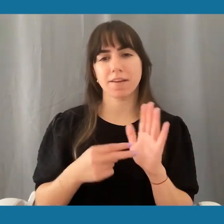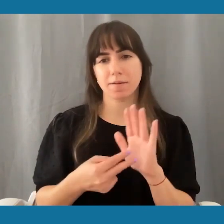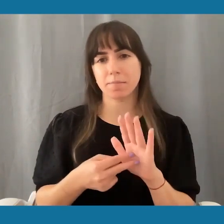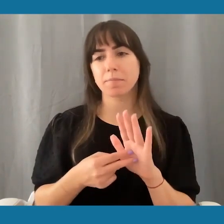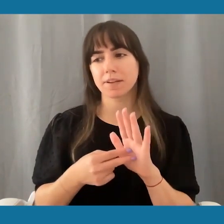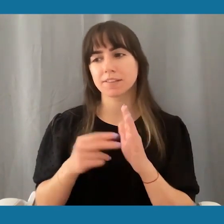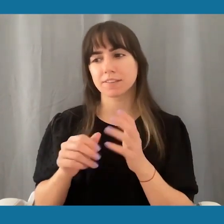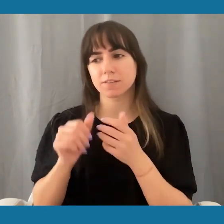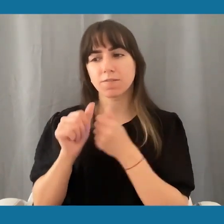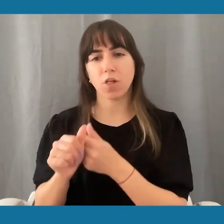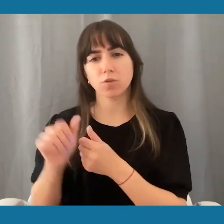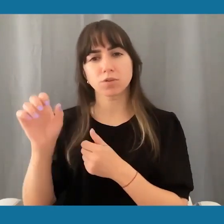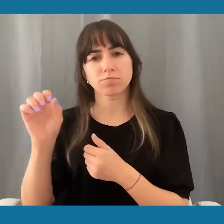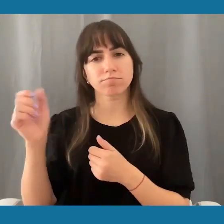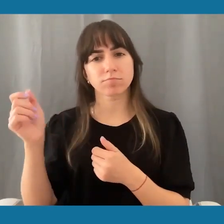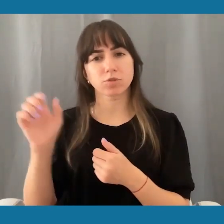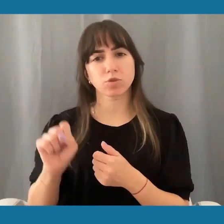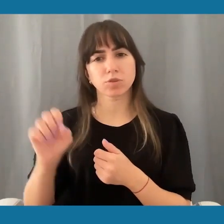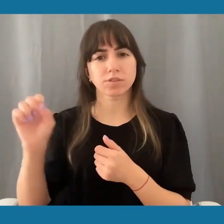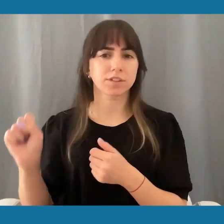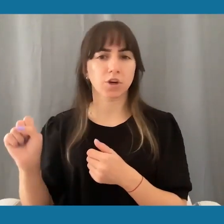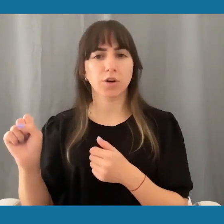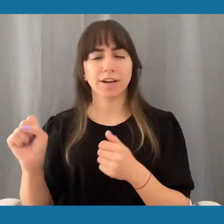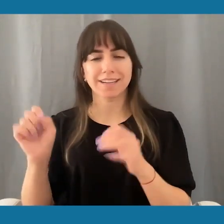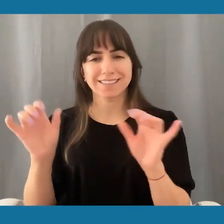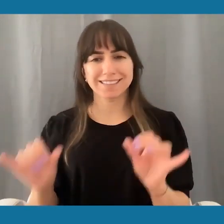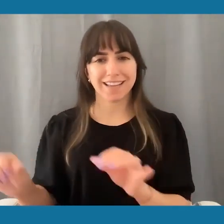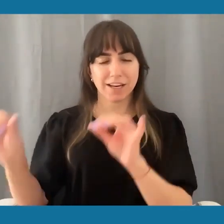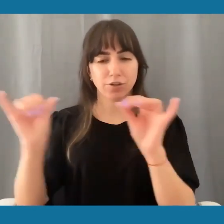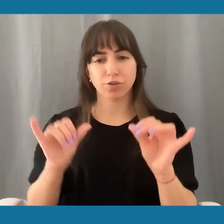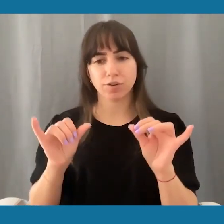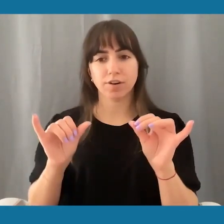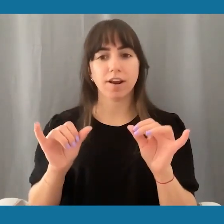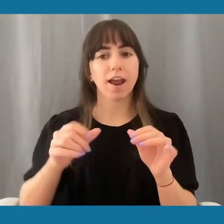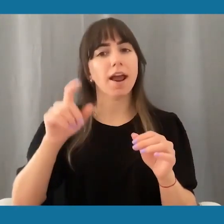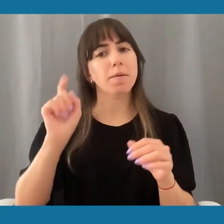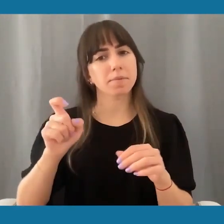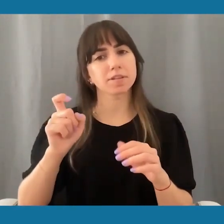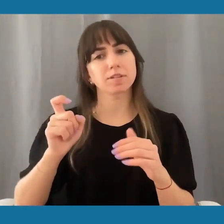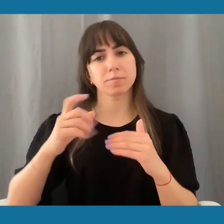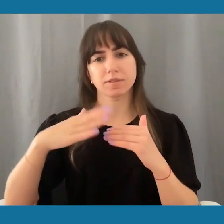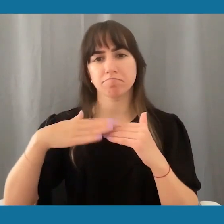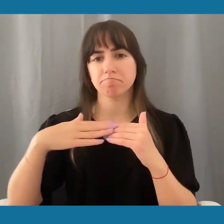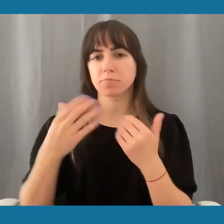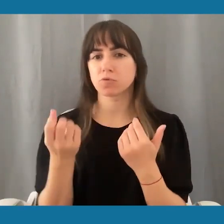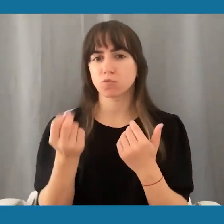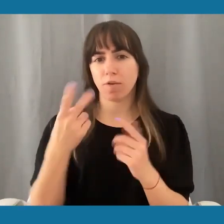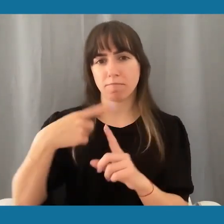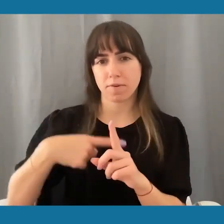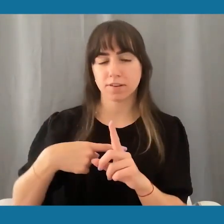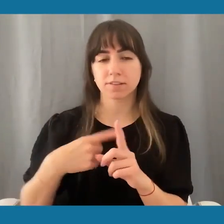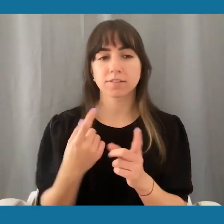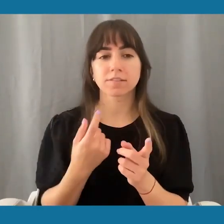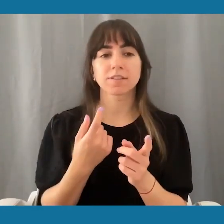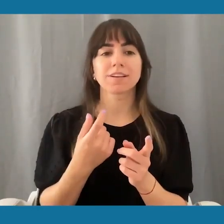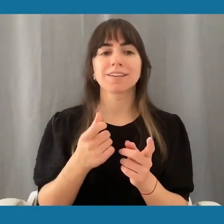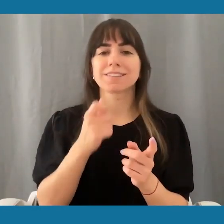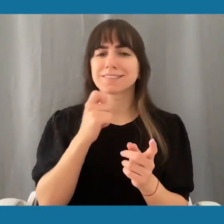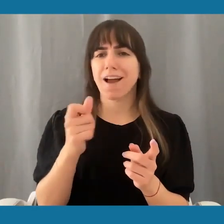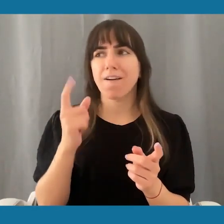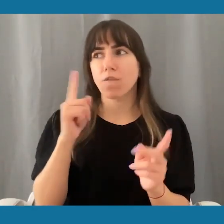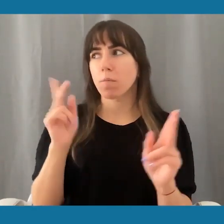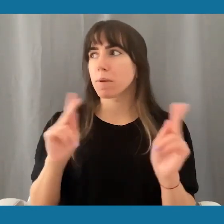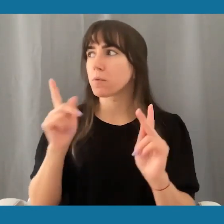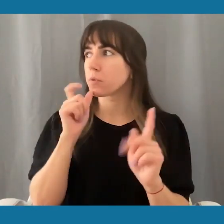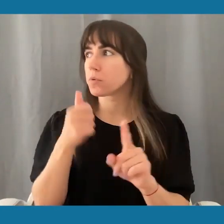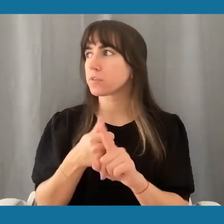has to last at least 12 months. So for example, it's not for an individual who maybe broke a leg or maybe even